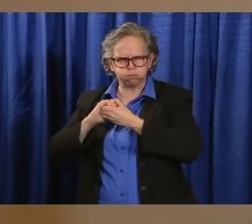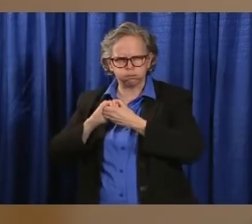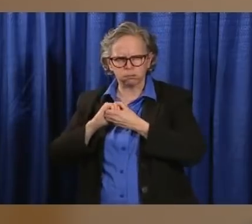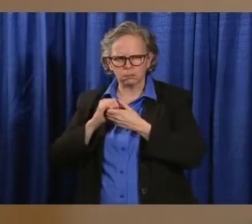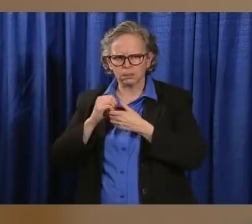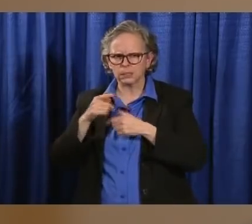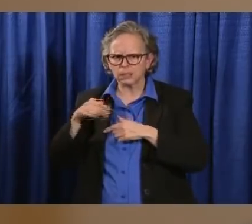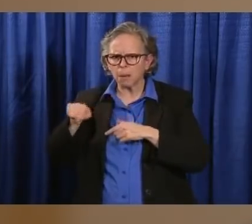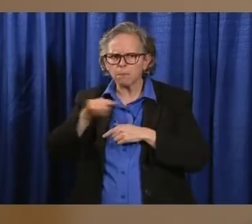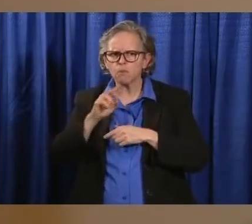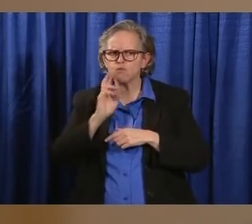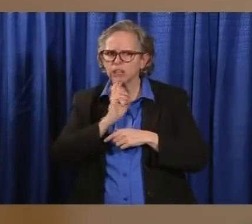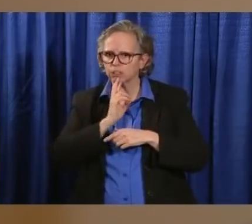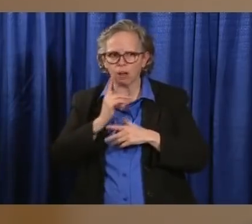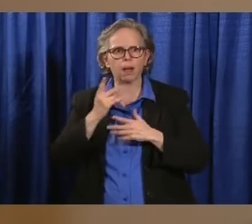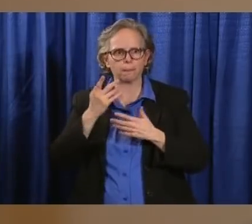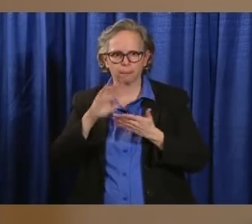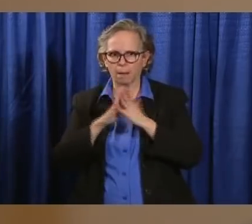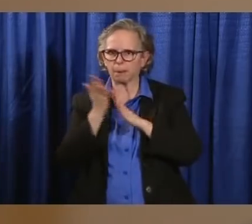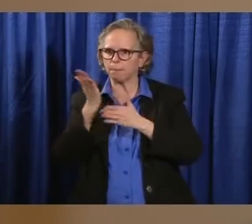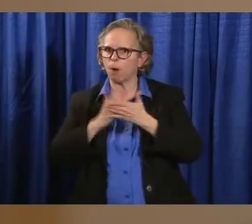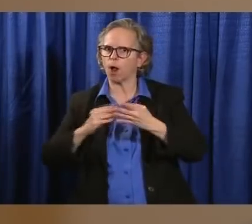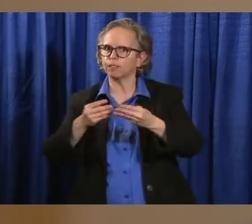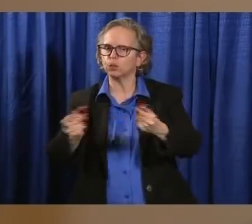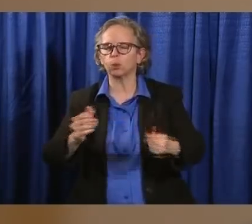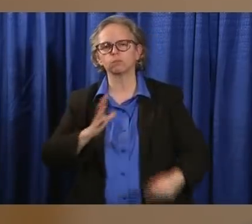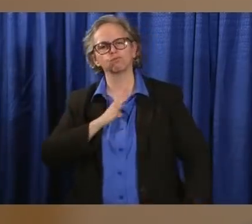solution. Thank you.